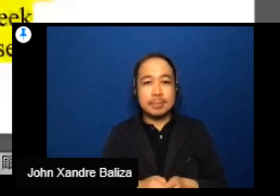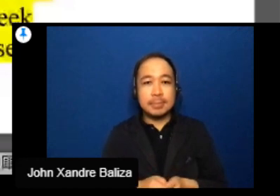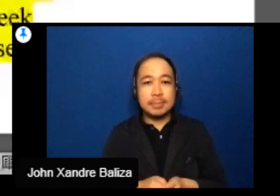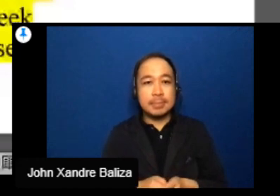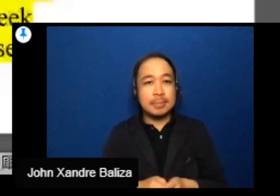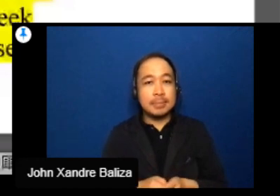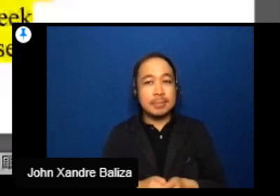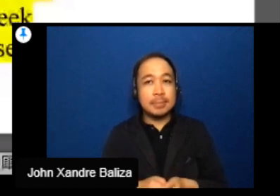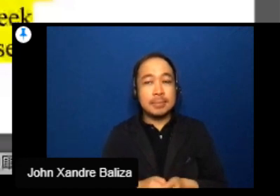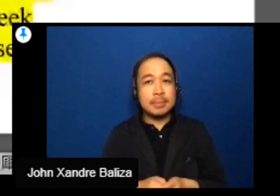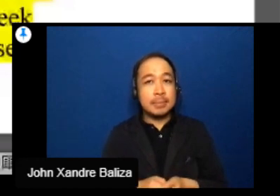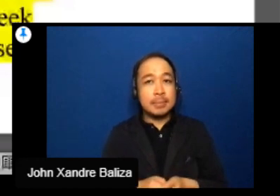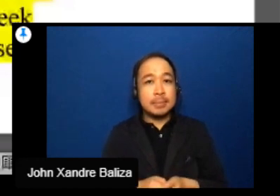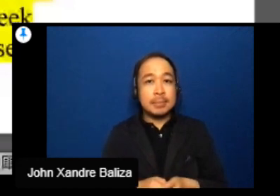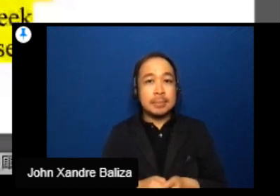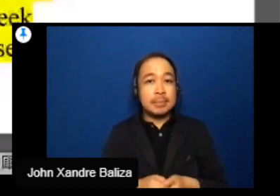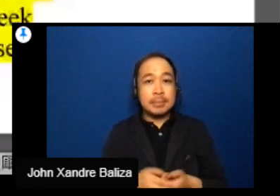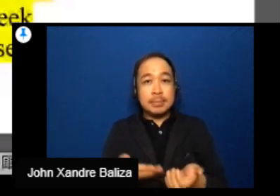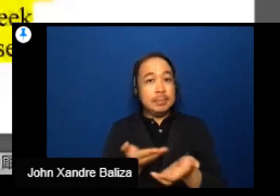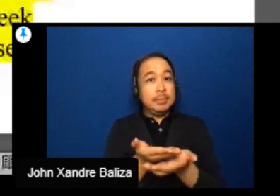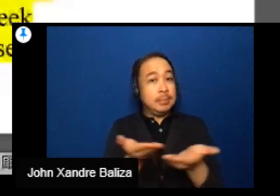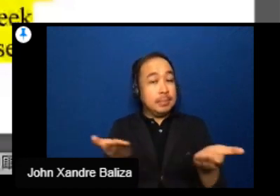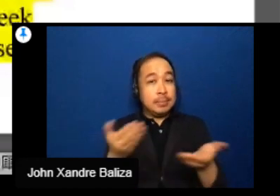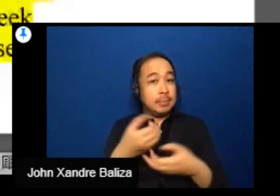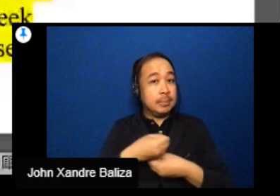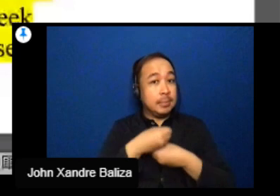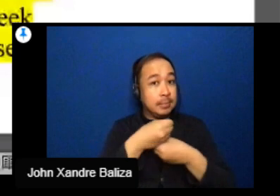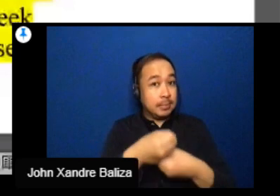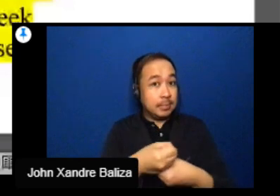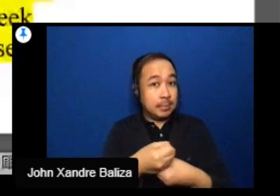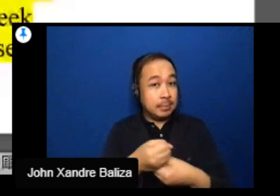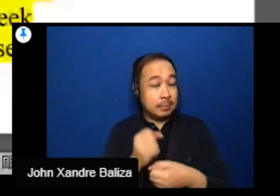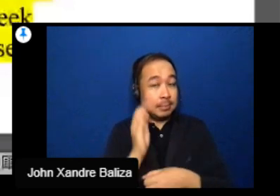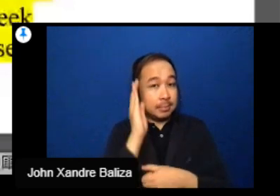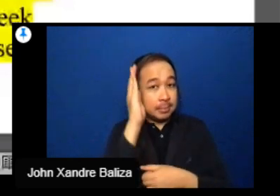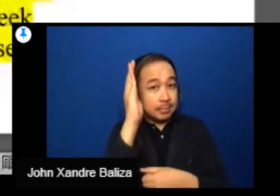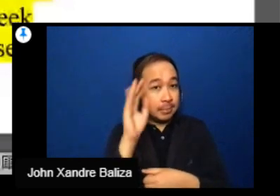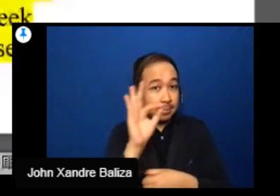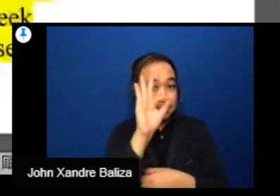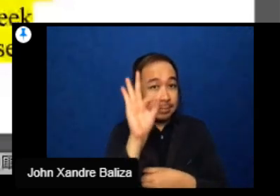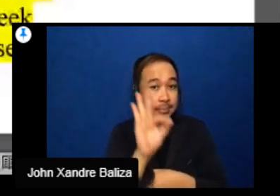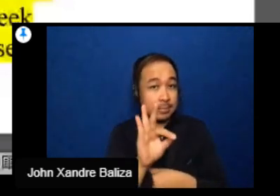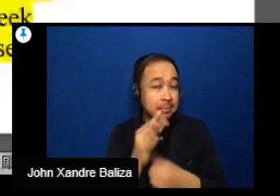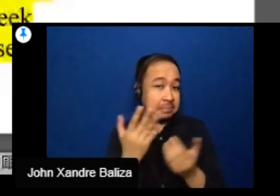Are there any other delegations wanting to take the floor at this point?